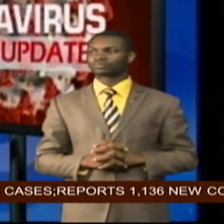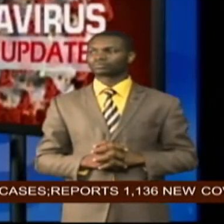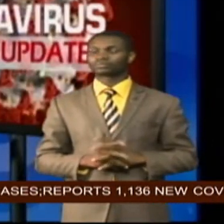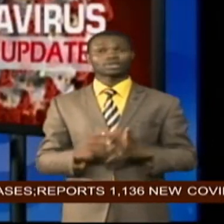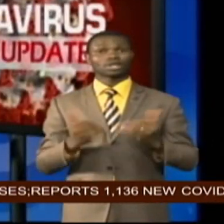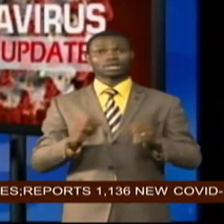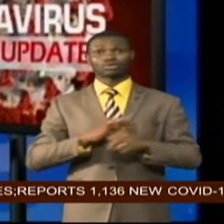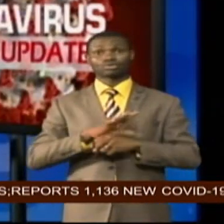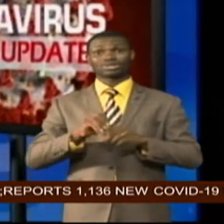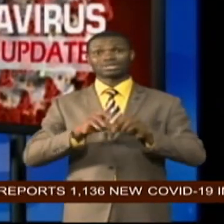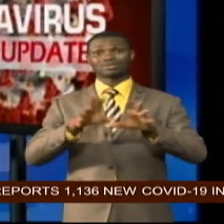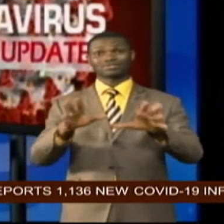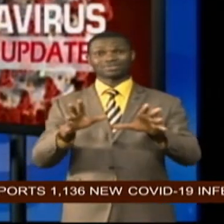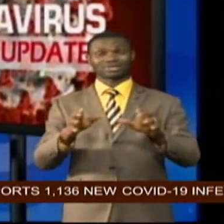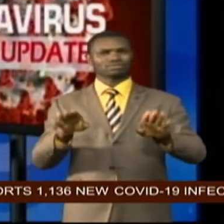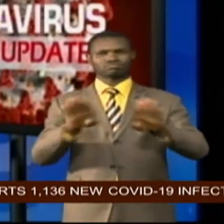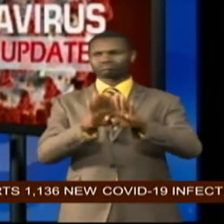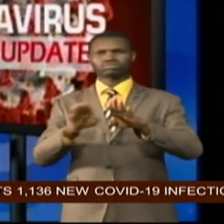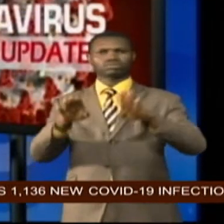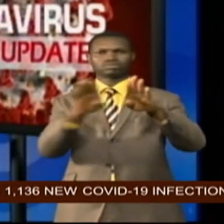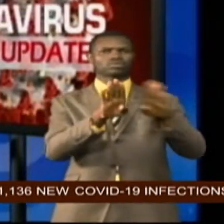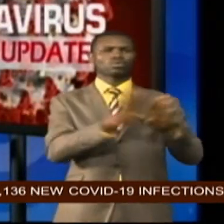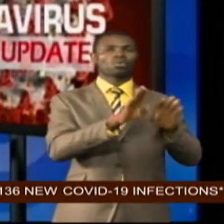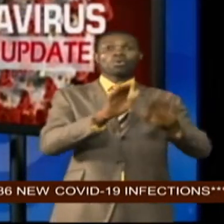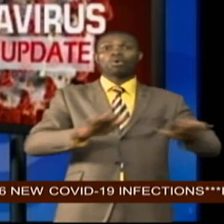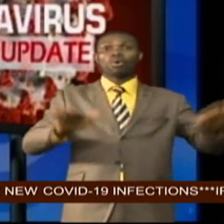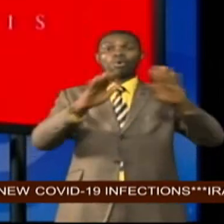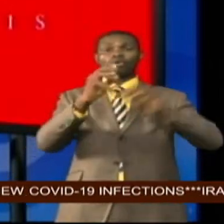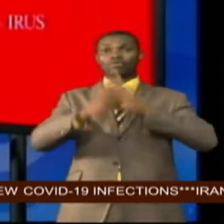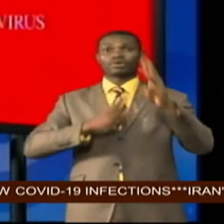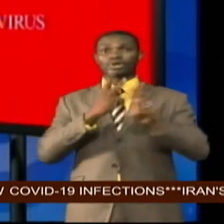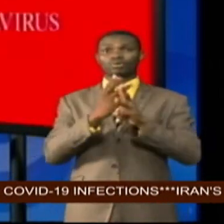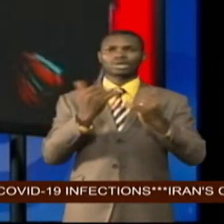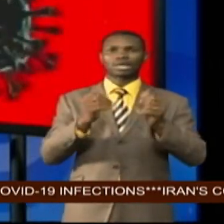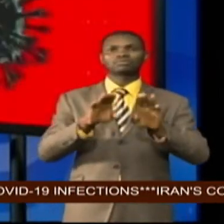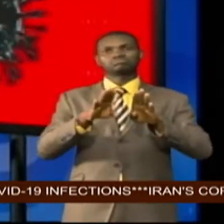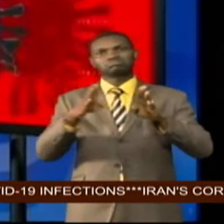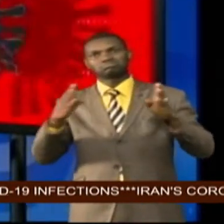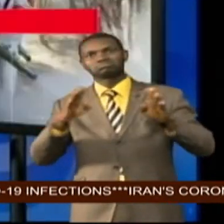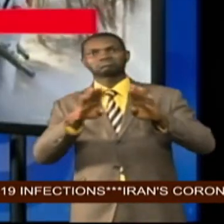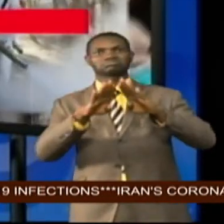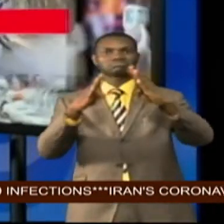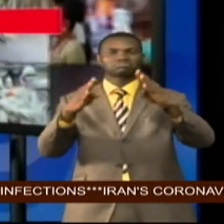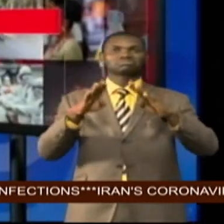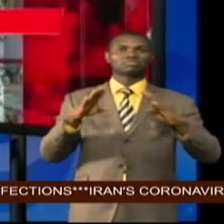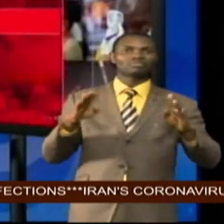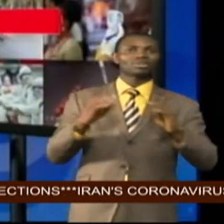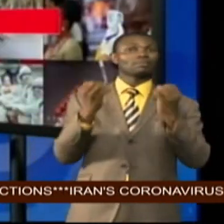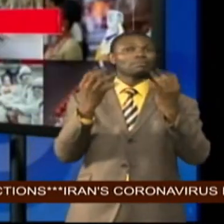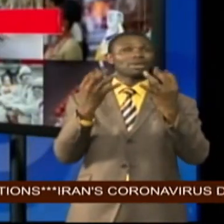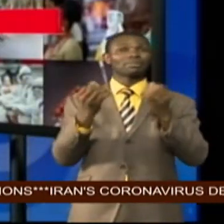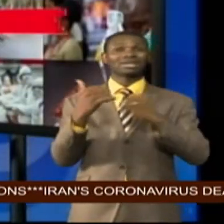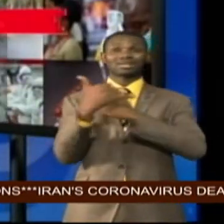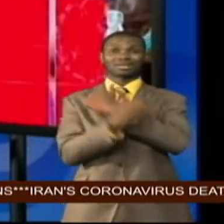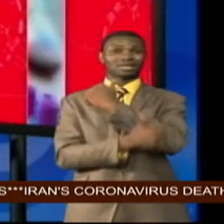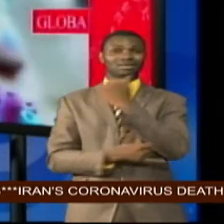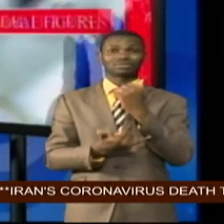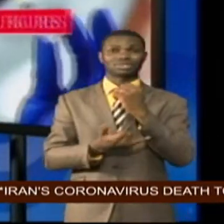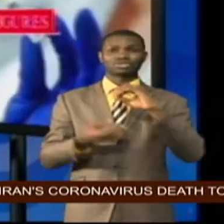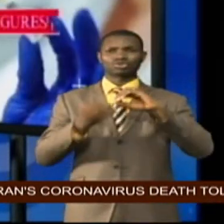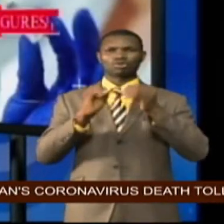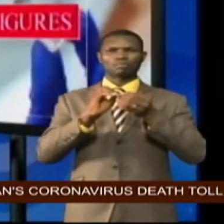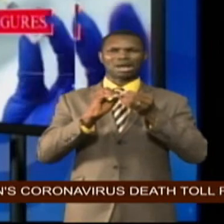As coronavirus lockdown measures around the world are gradually lifted, many countries are witnessing spikes in the number of